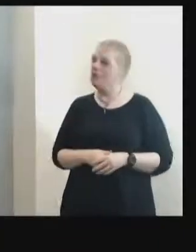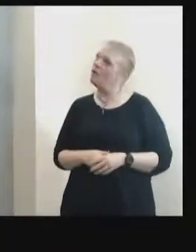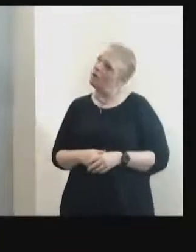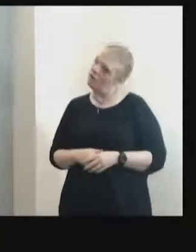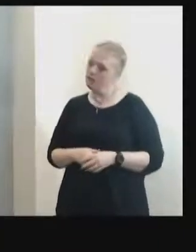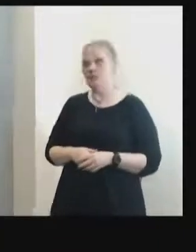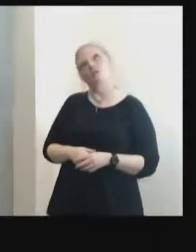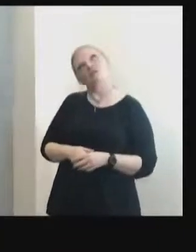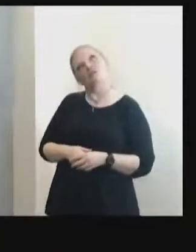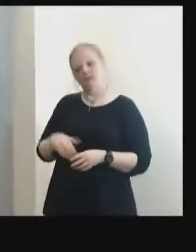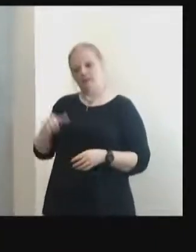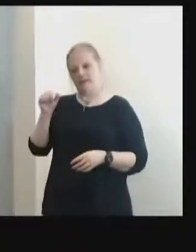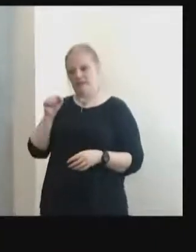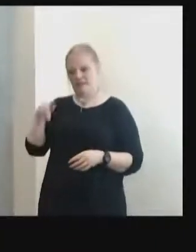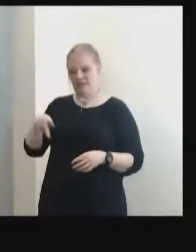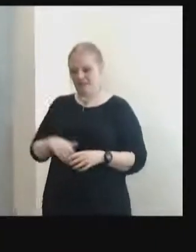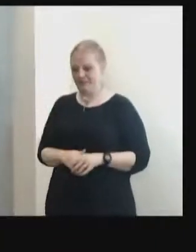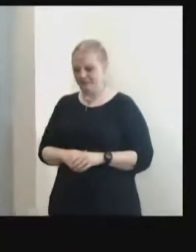Associated Press.